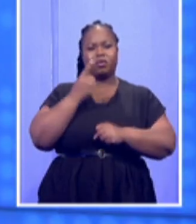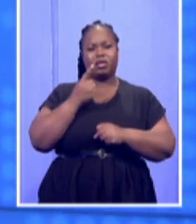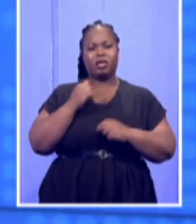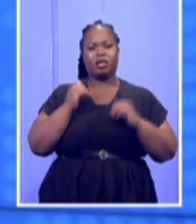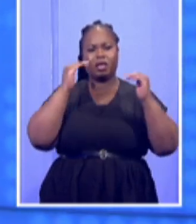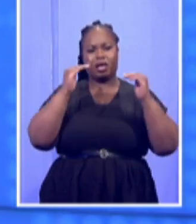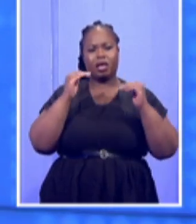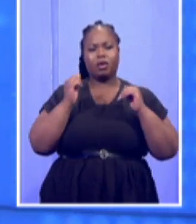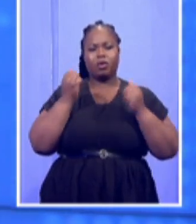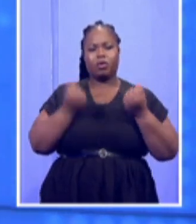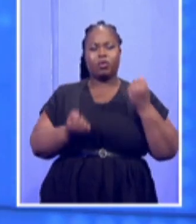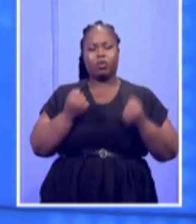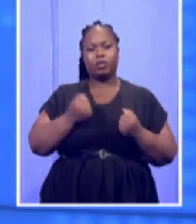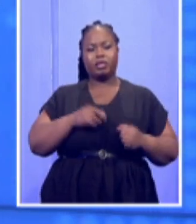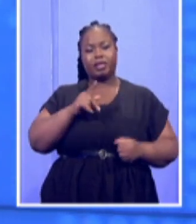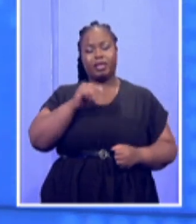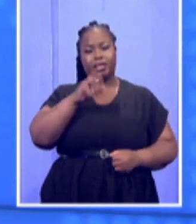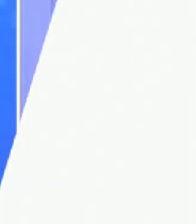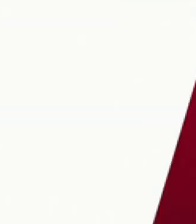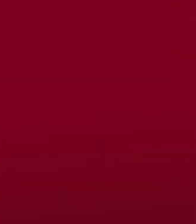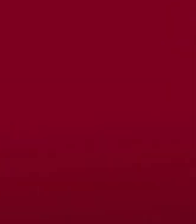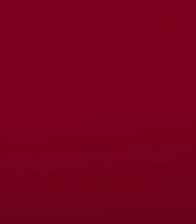Canny Maphanga speaking to AfriForum. Let's take it there live.